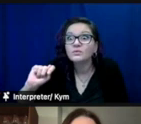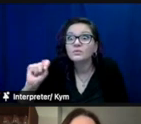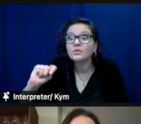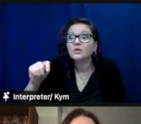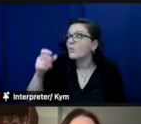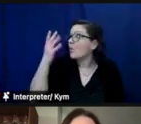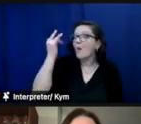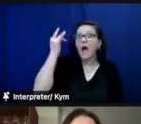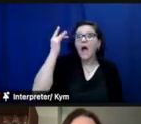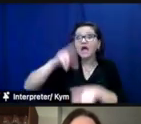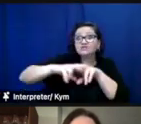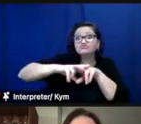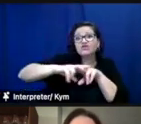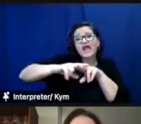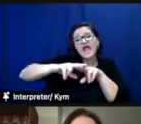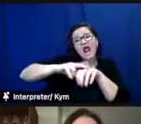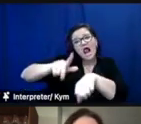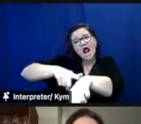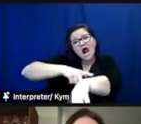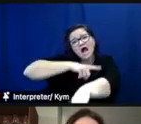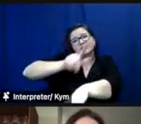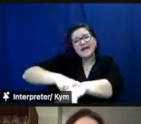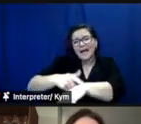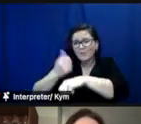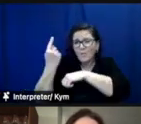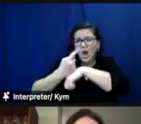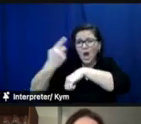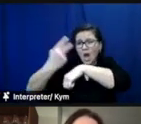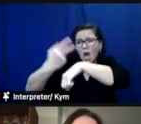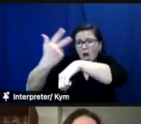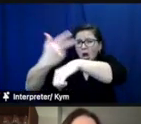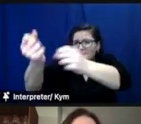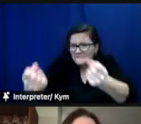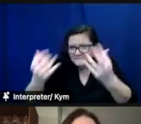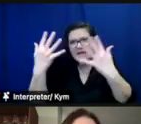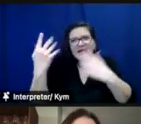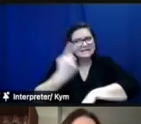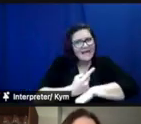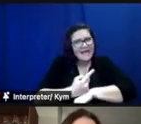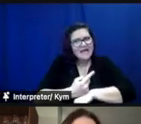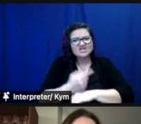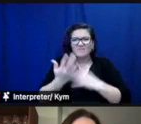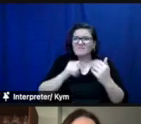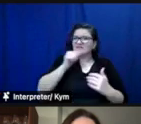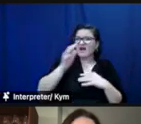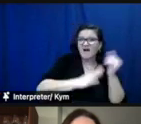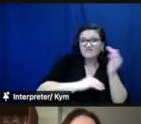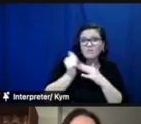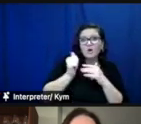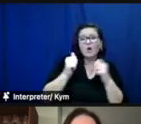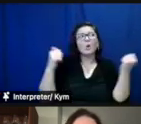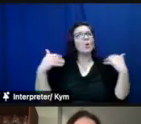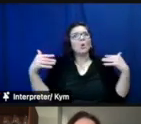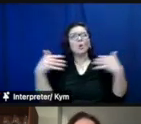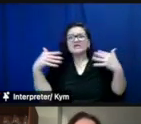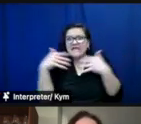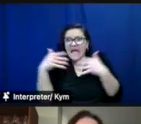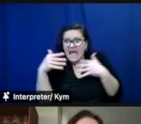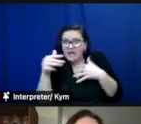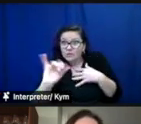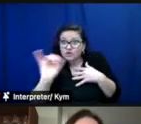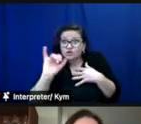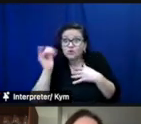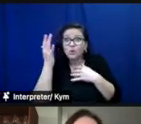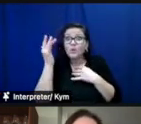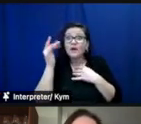would be, he's very brave to do that. It must have been very uncomfortable and scary. Because, you know, you always see the boxes that